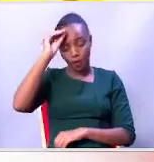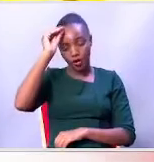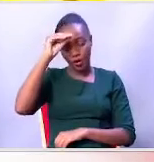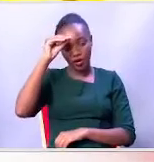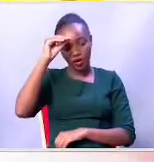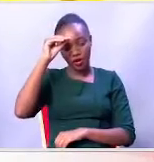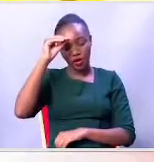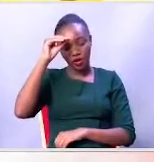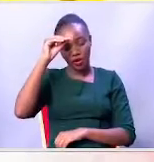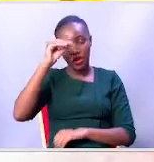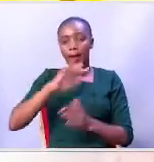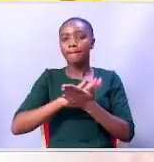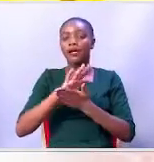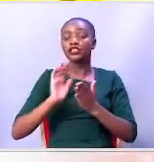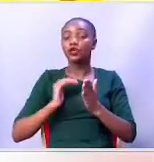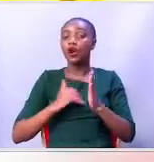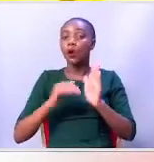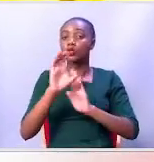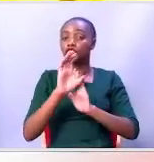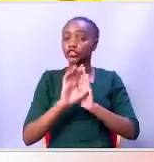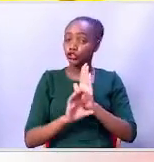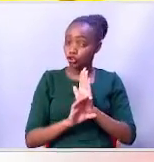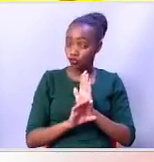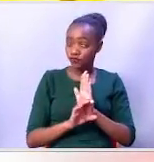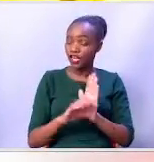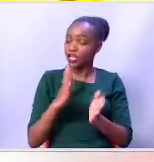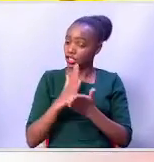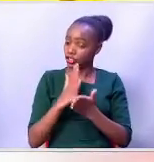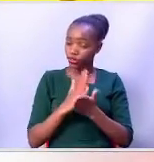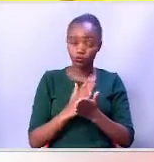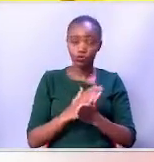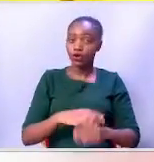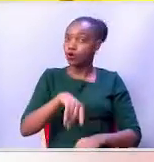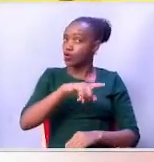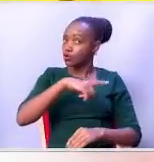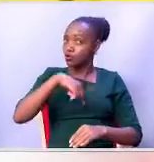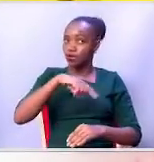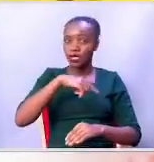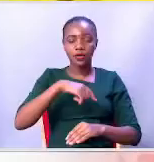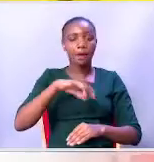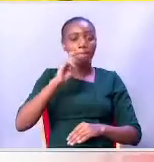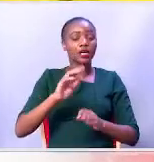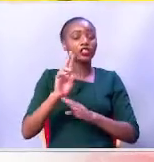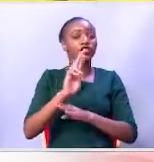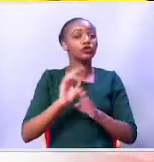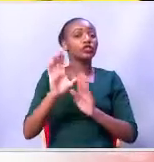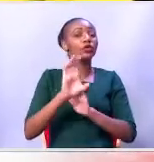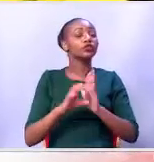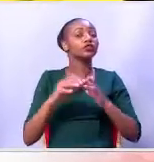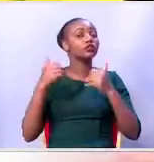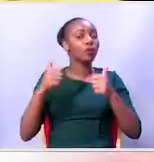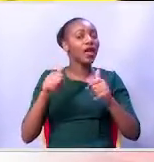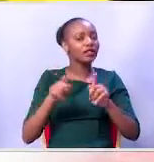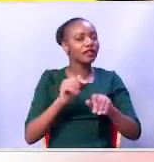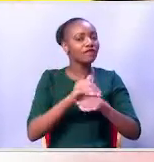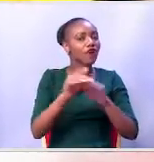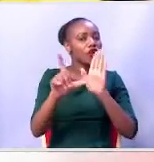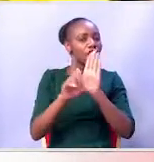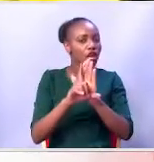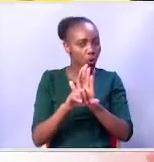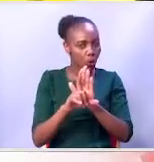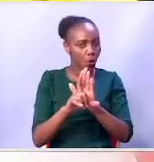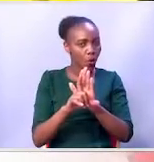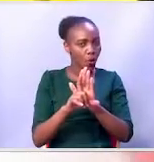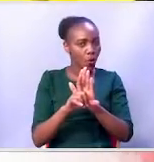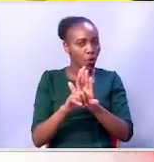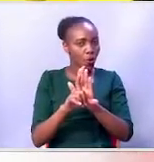anchored upon the Constitution, is that there is no laxity in the Constitution itself or the law, but the manner